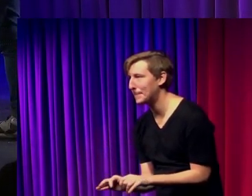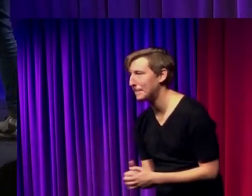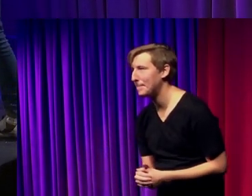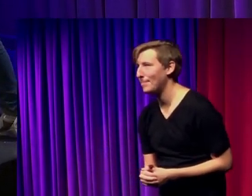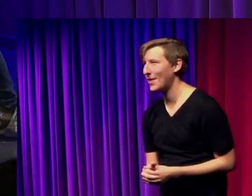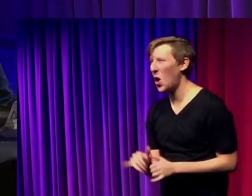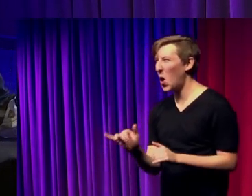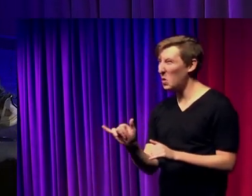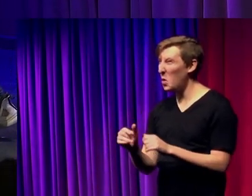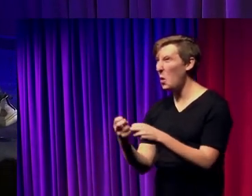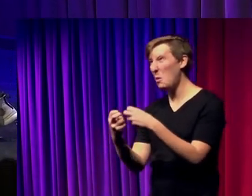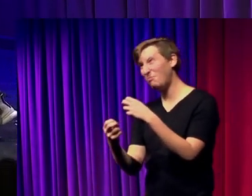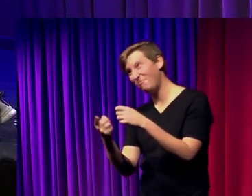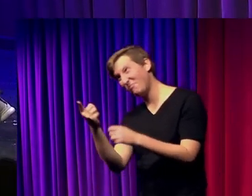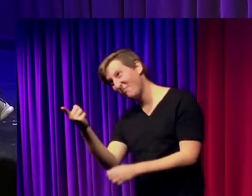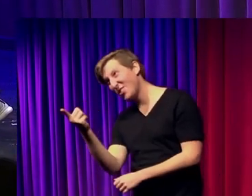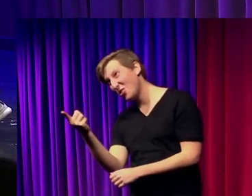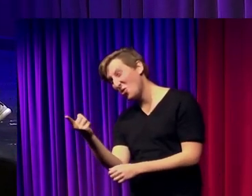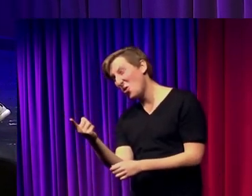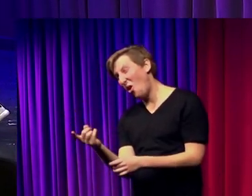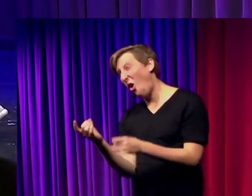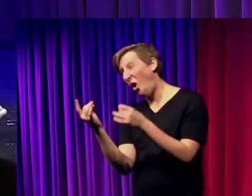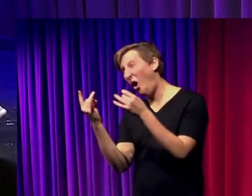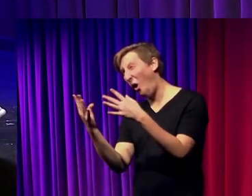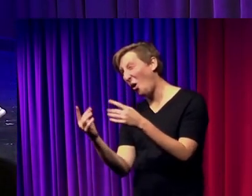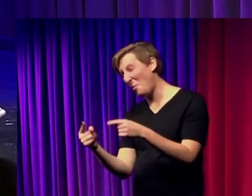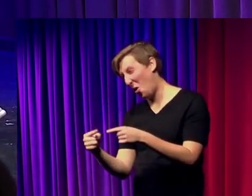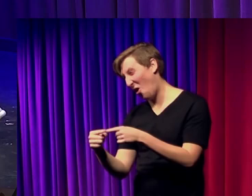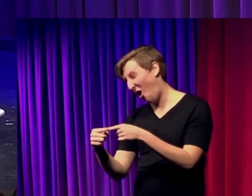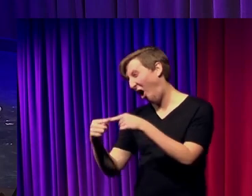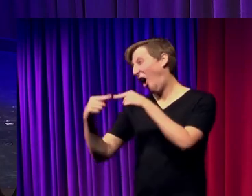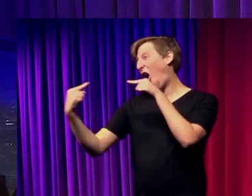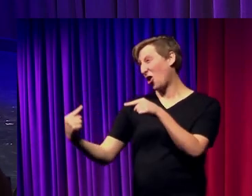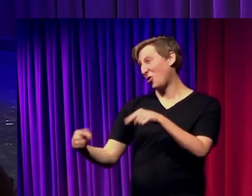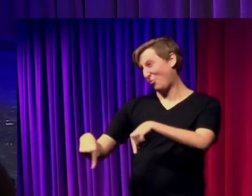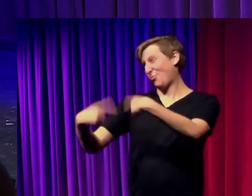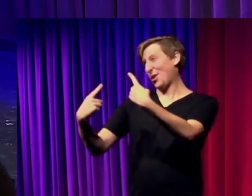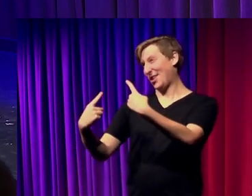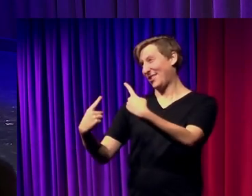Also, probably the worst argument against gun control.